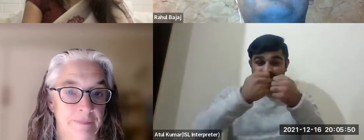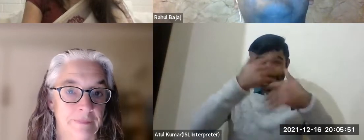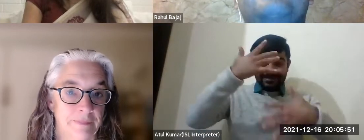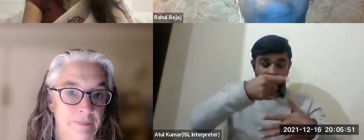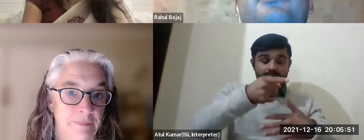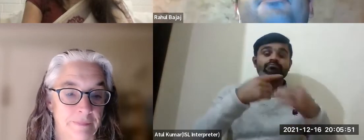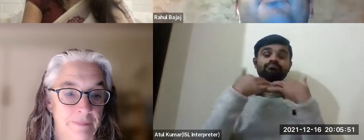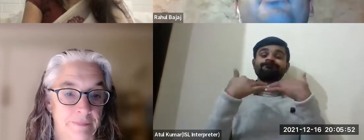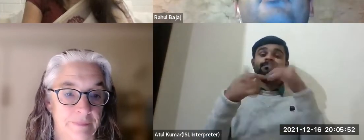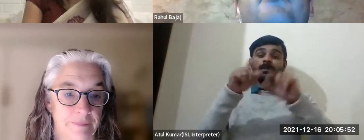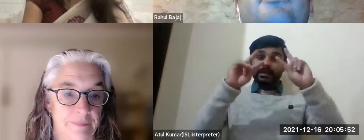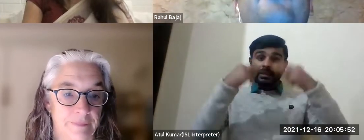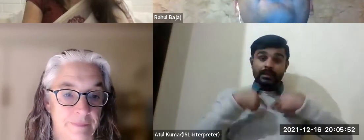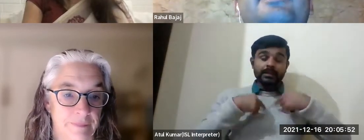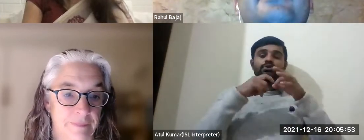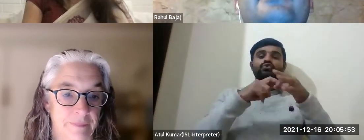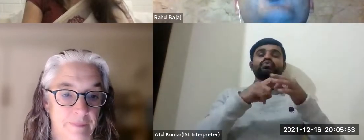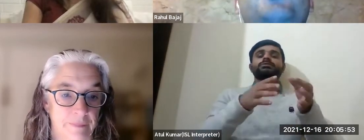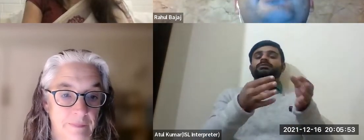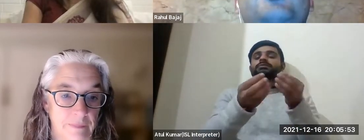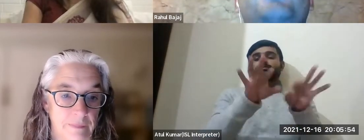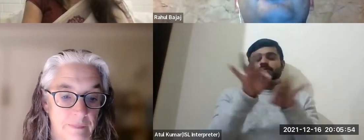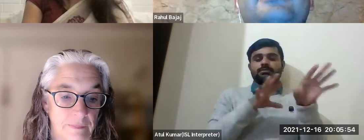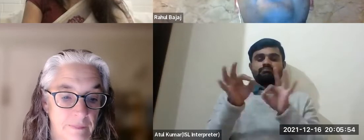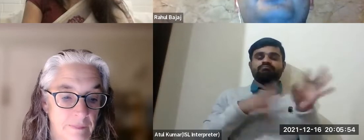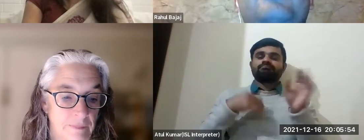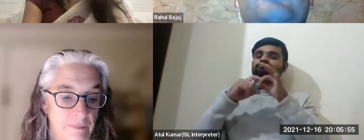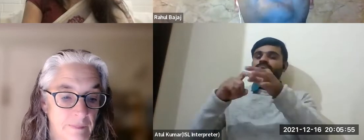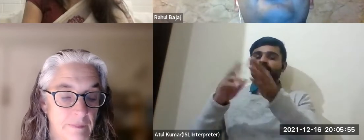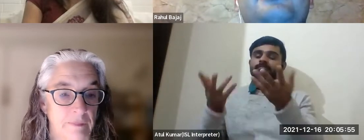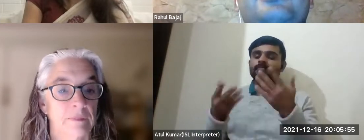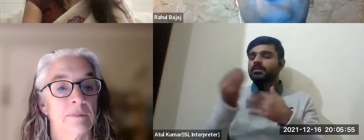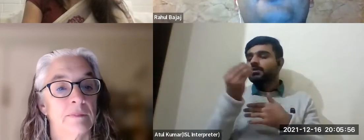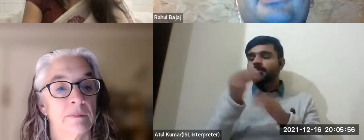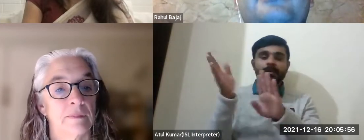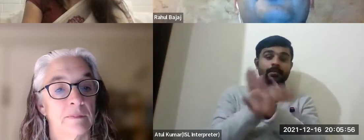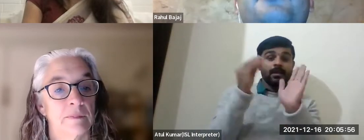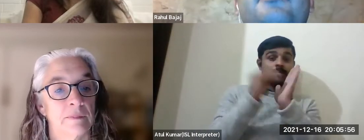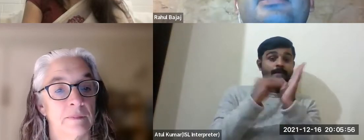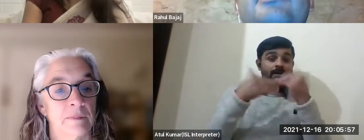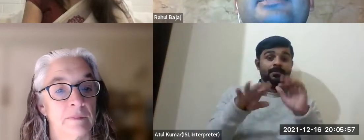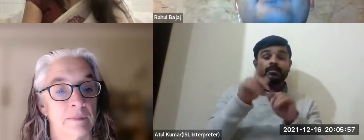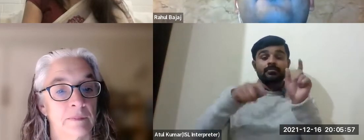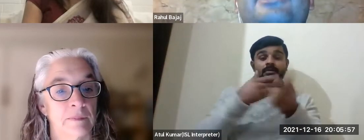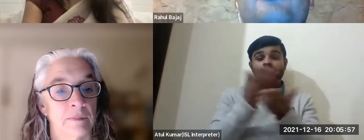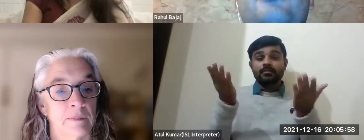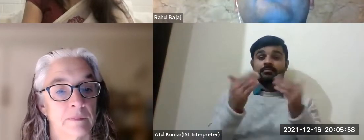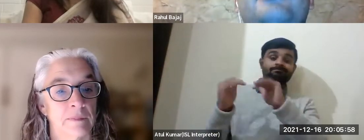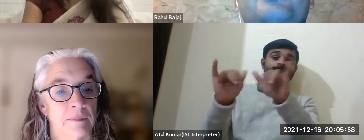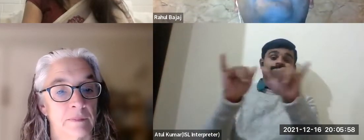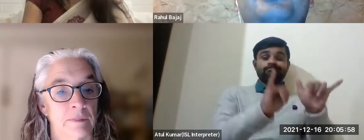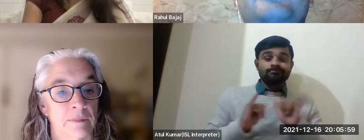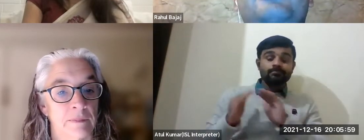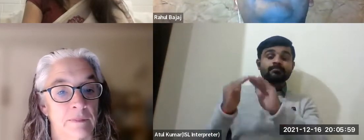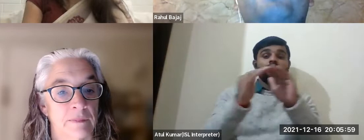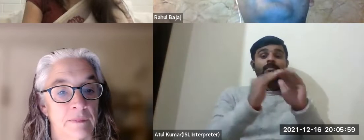the audience. A few things that I should mention in particular, I mean, these should be standard fare in all events,